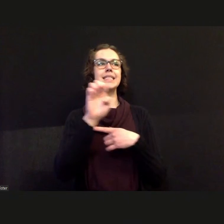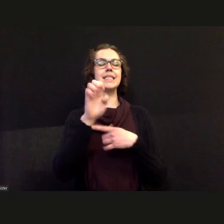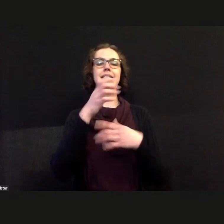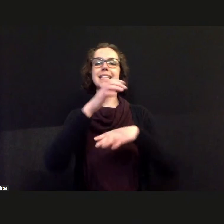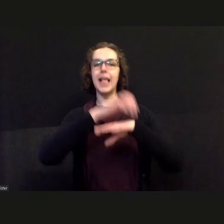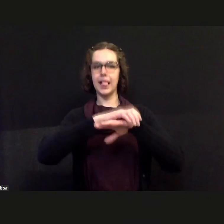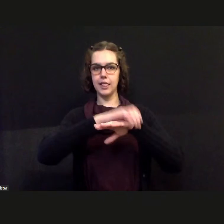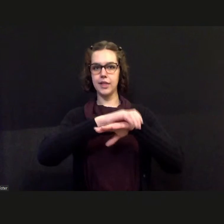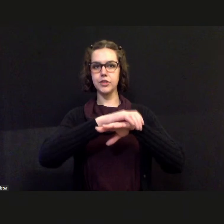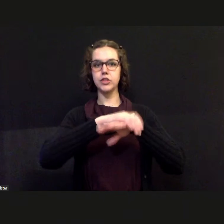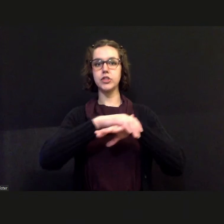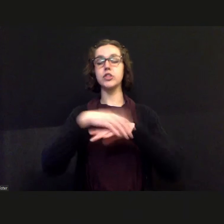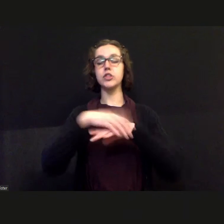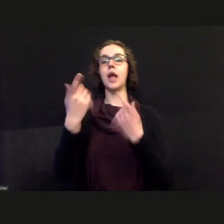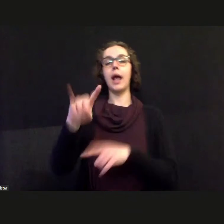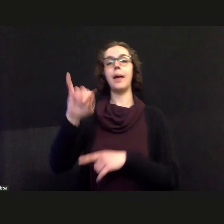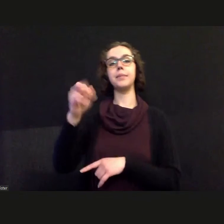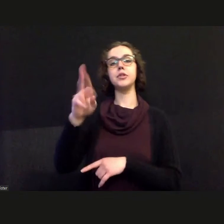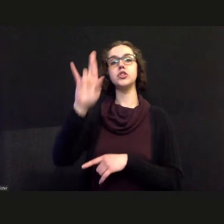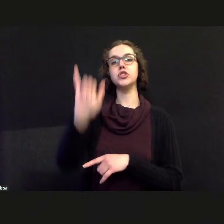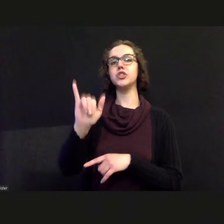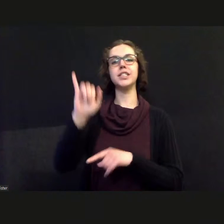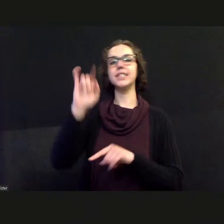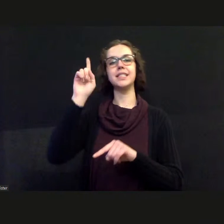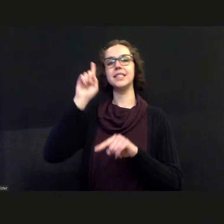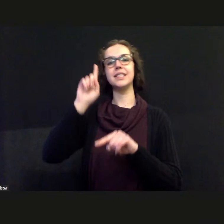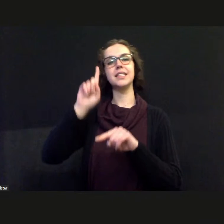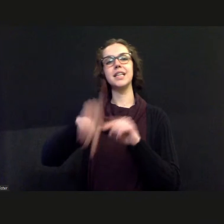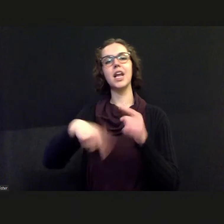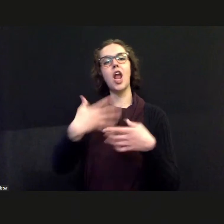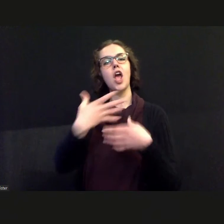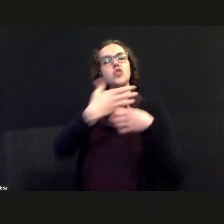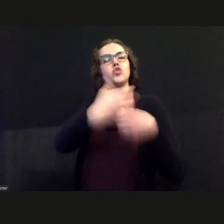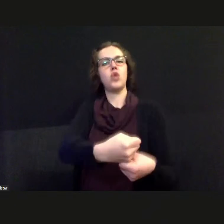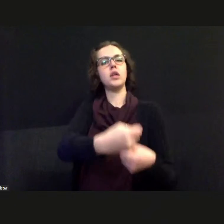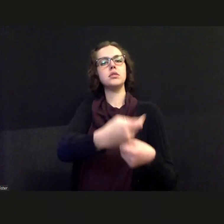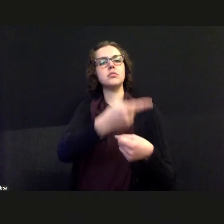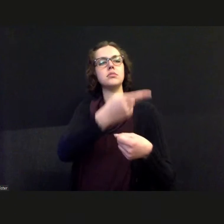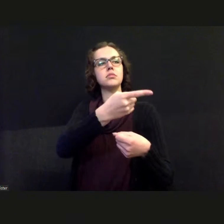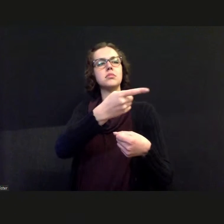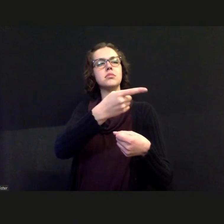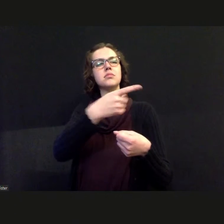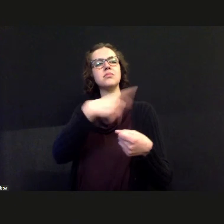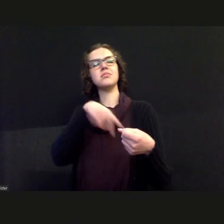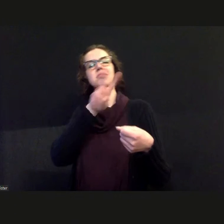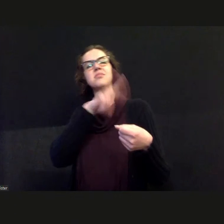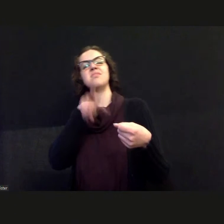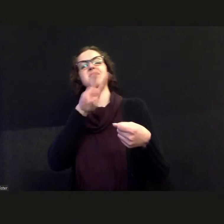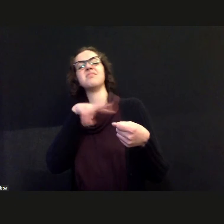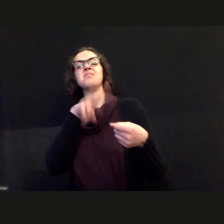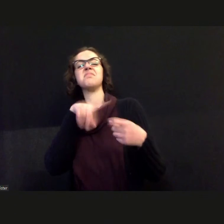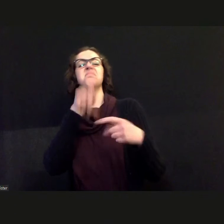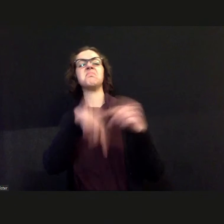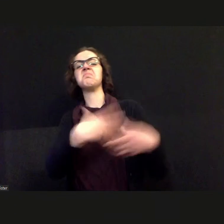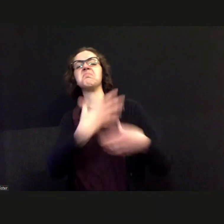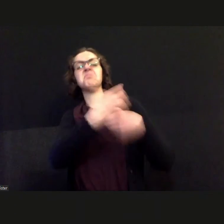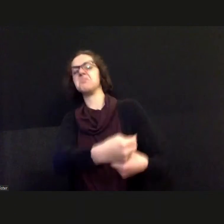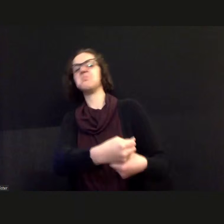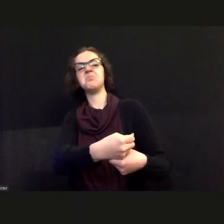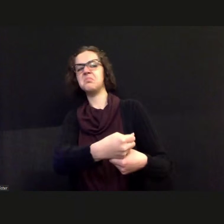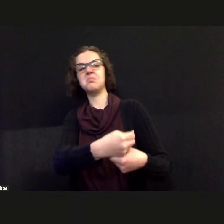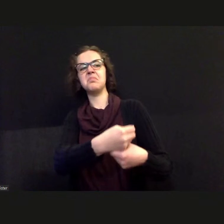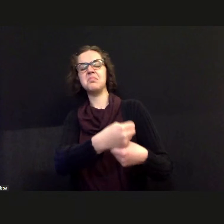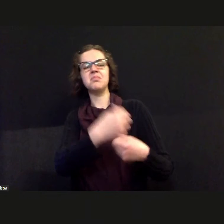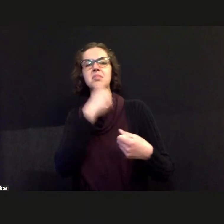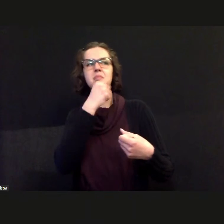English, so the jurors could not trust her. They found her unreliable, untrustworthy, not because of